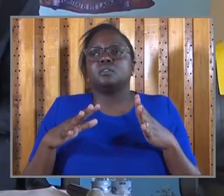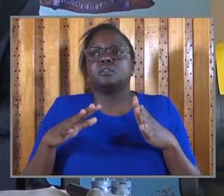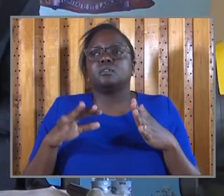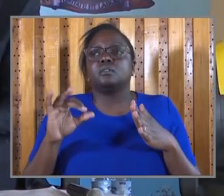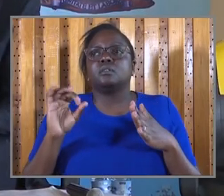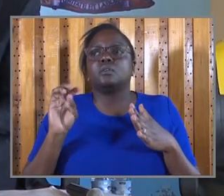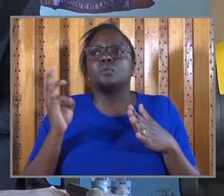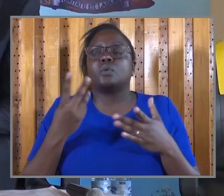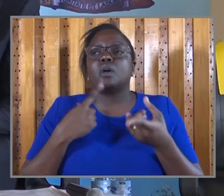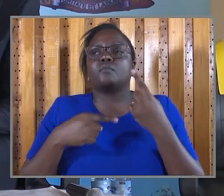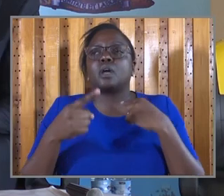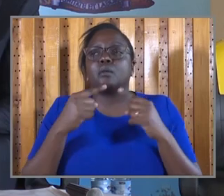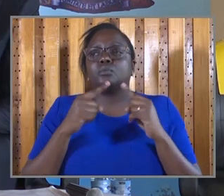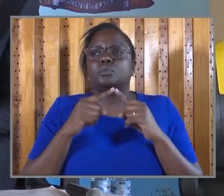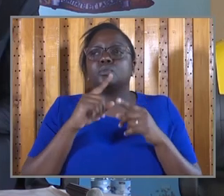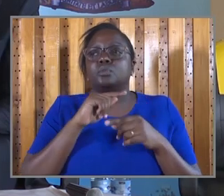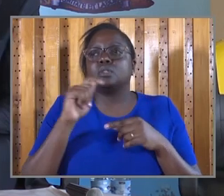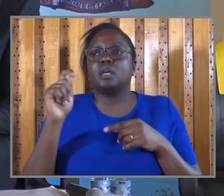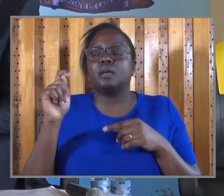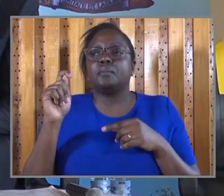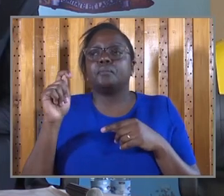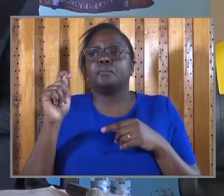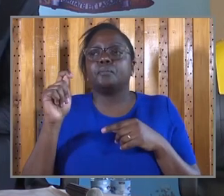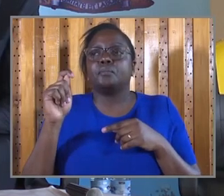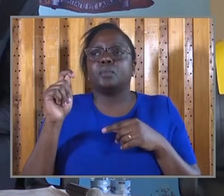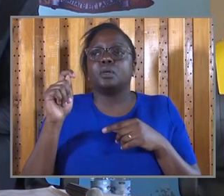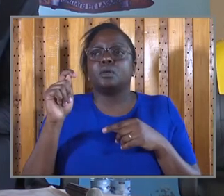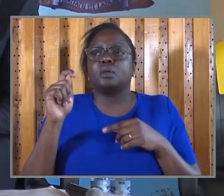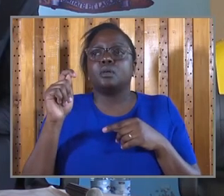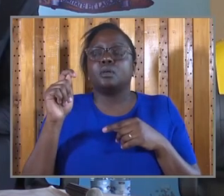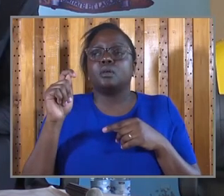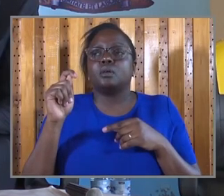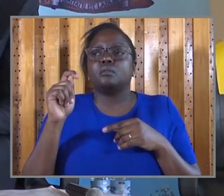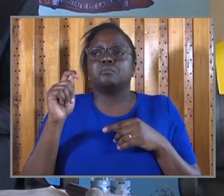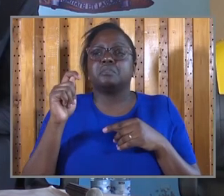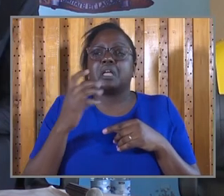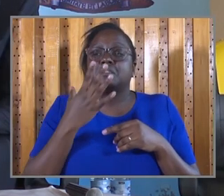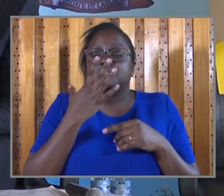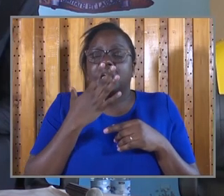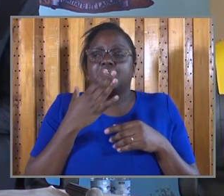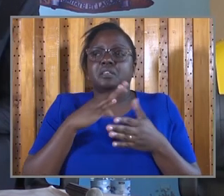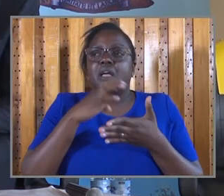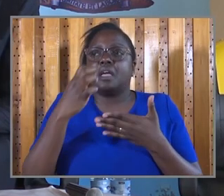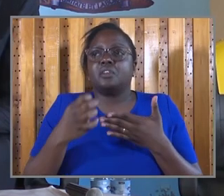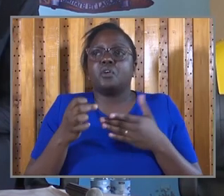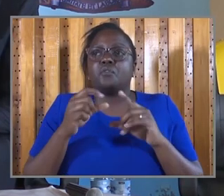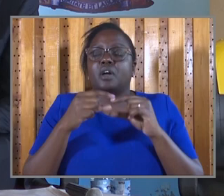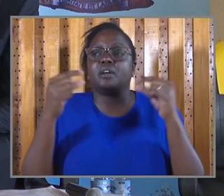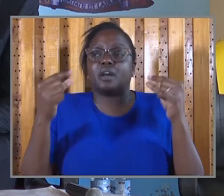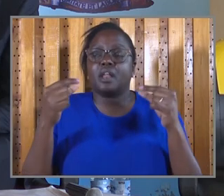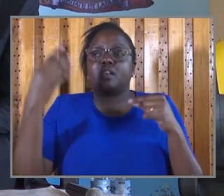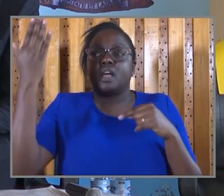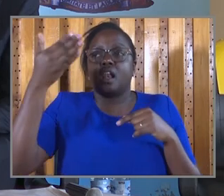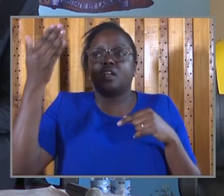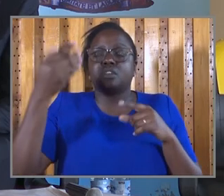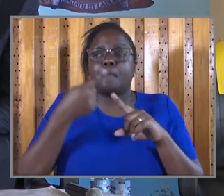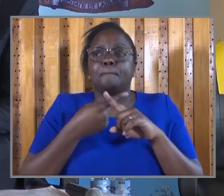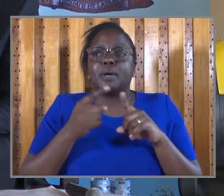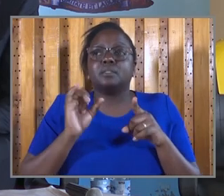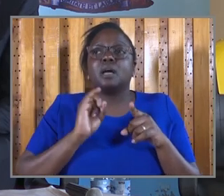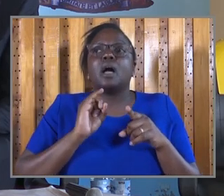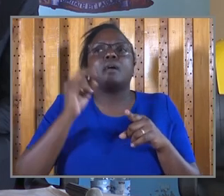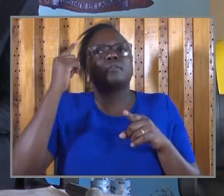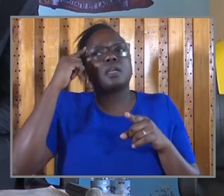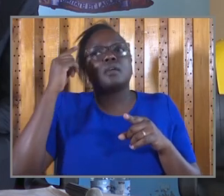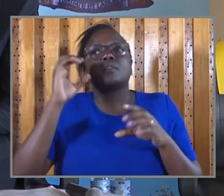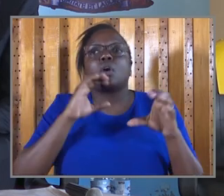I think we have come to the sad end of a great lecture, but I think the